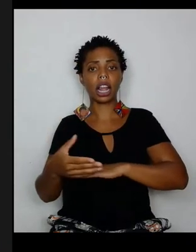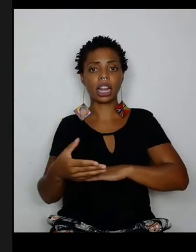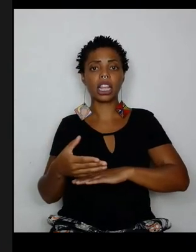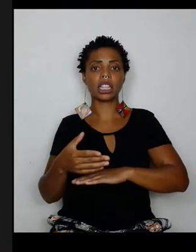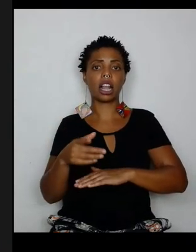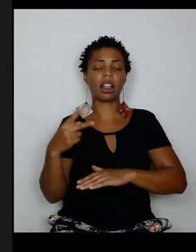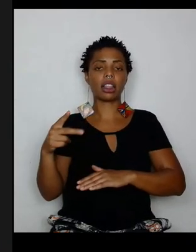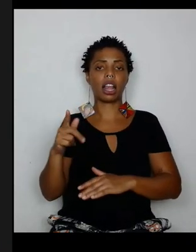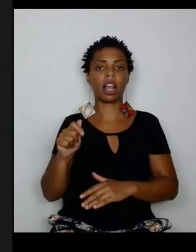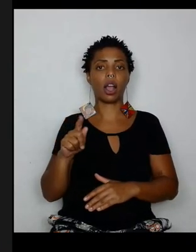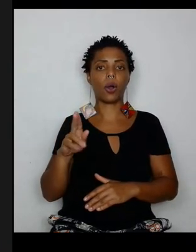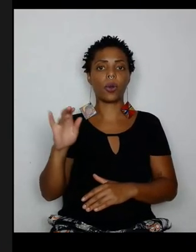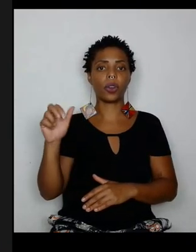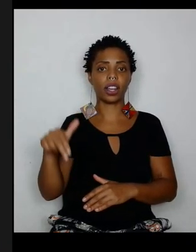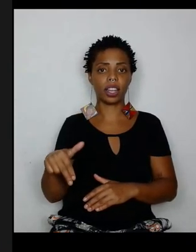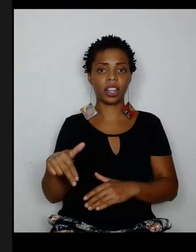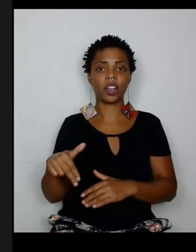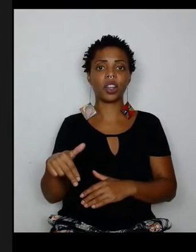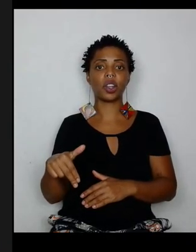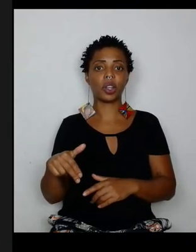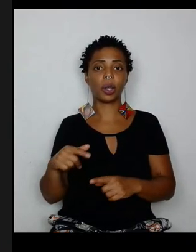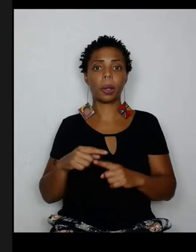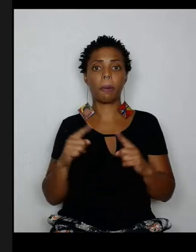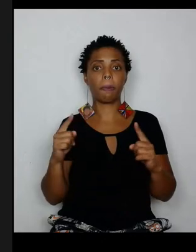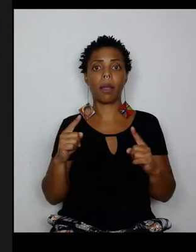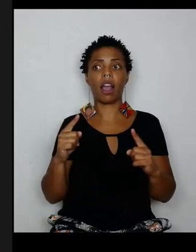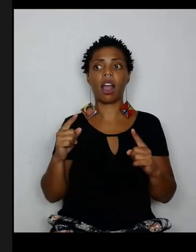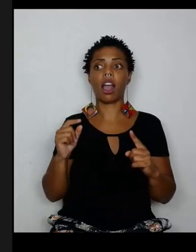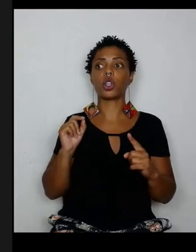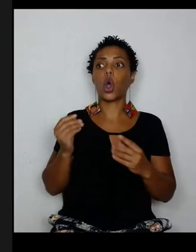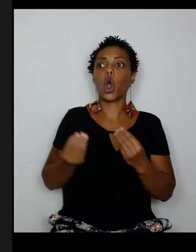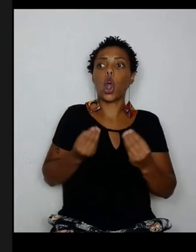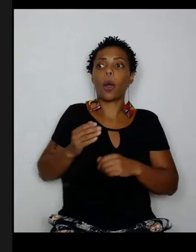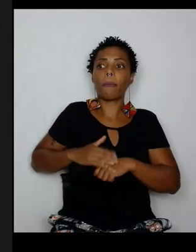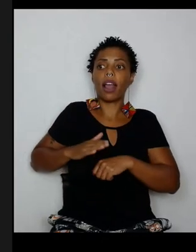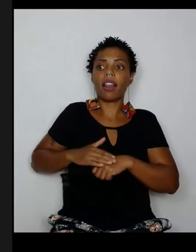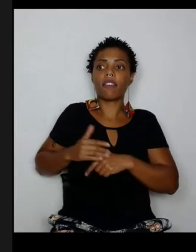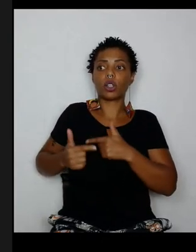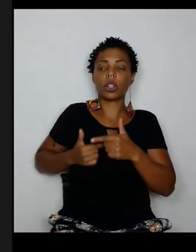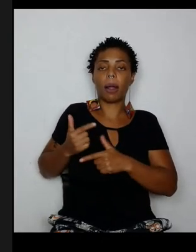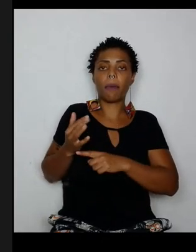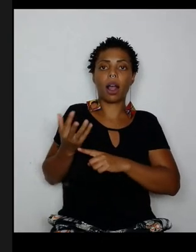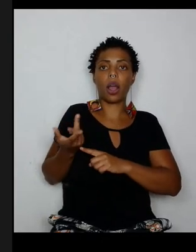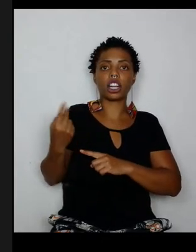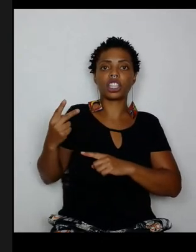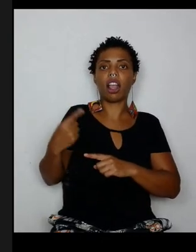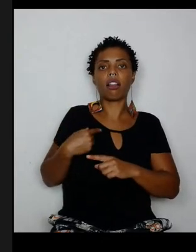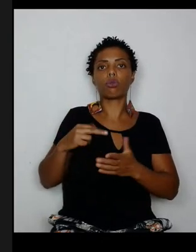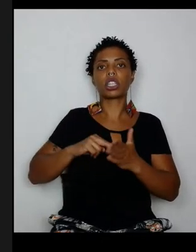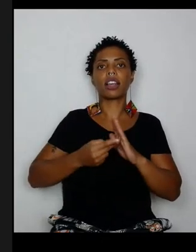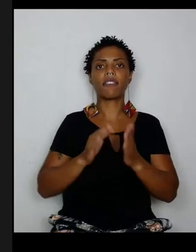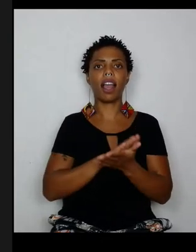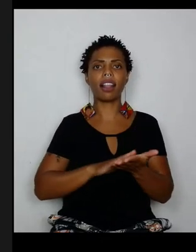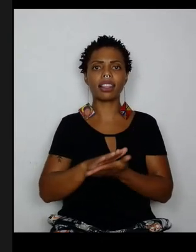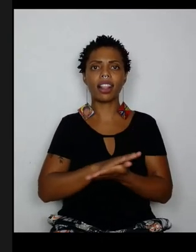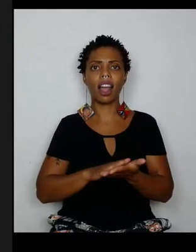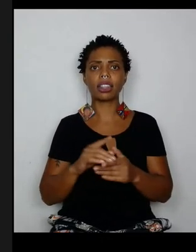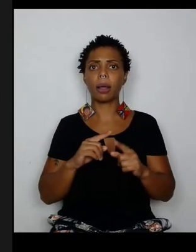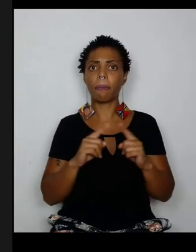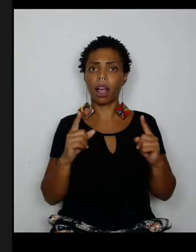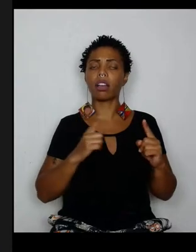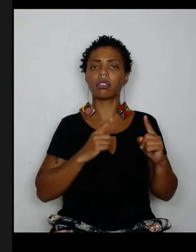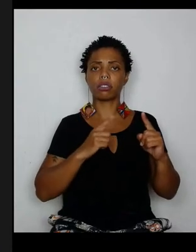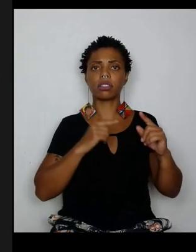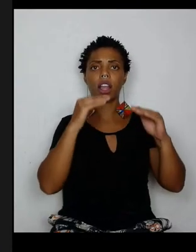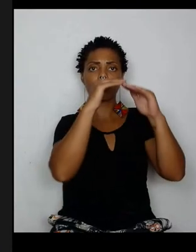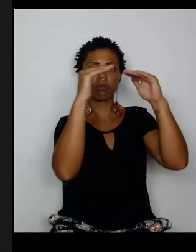insignificant works of right do have meanings they do manifest hierarchies of one kind or another and on the one hand you seem to say that these are things